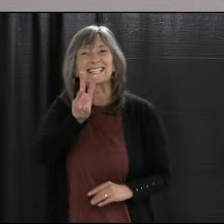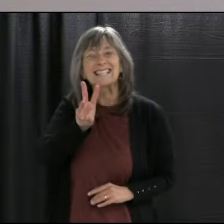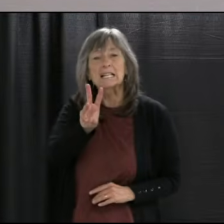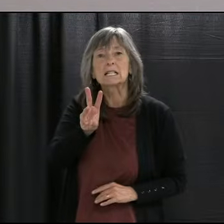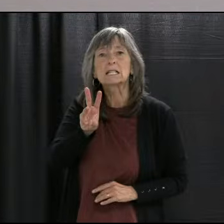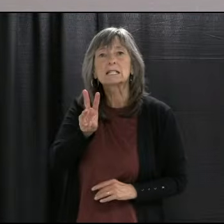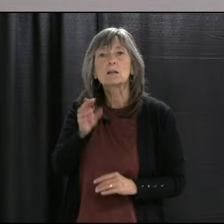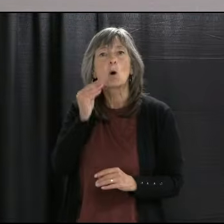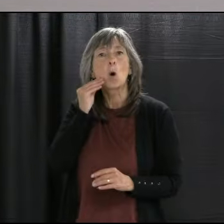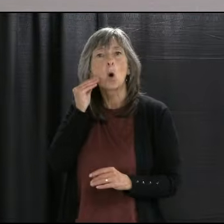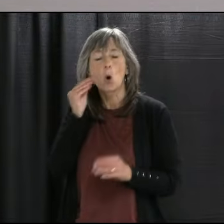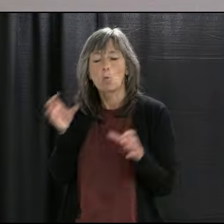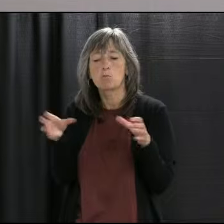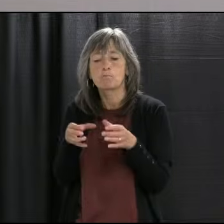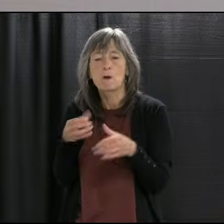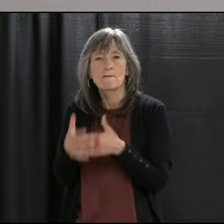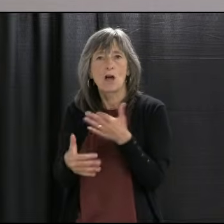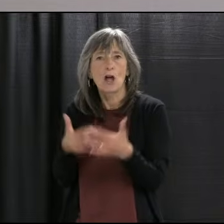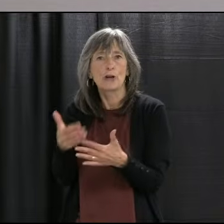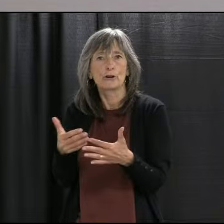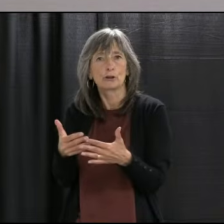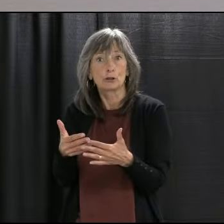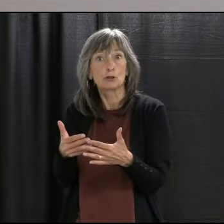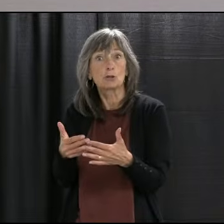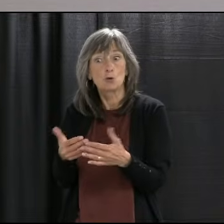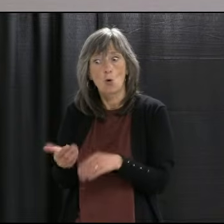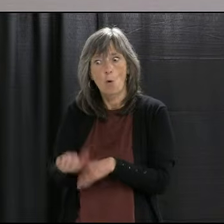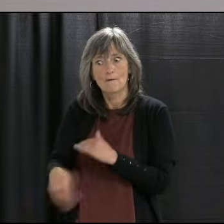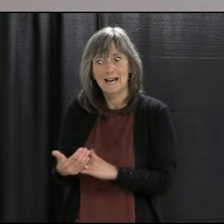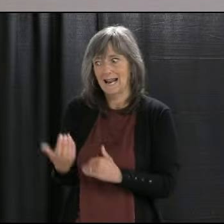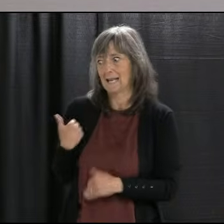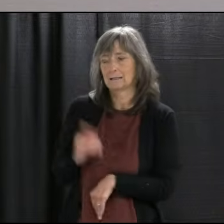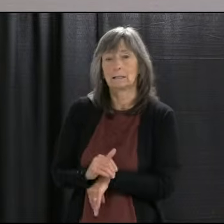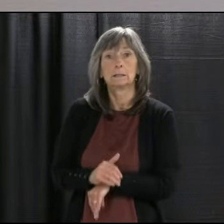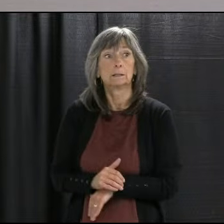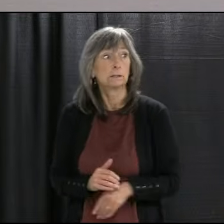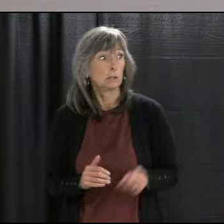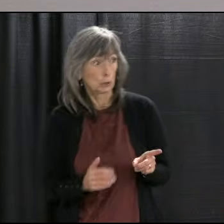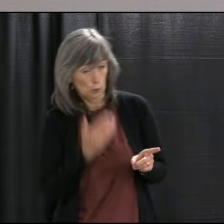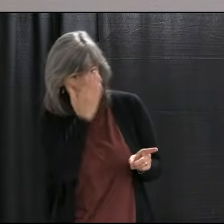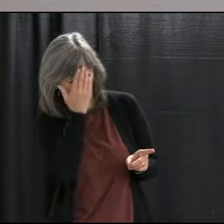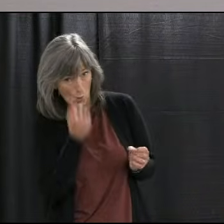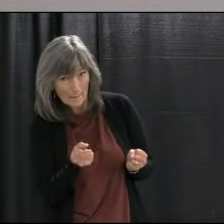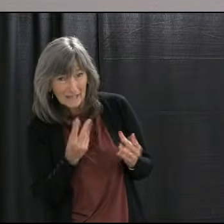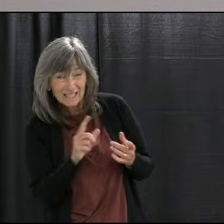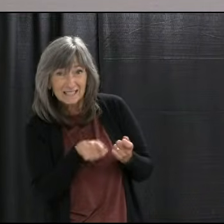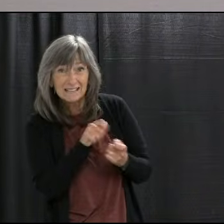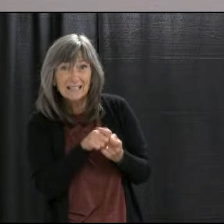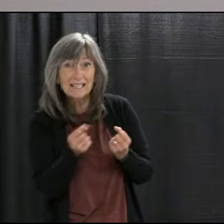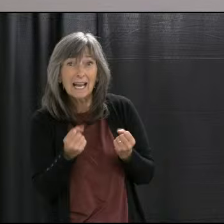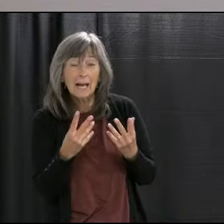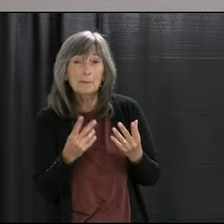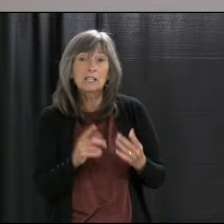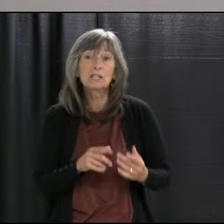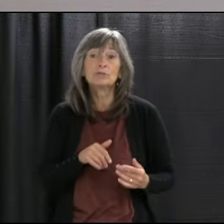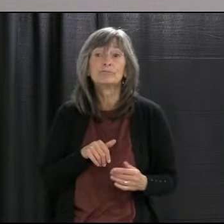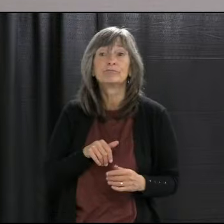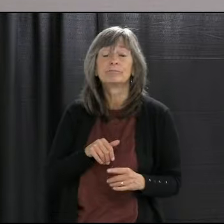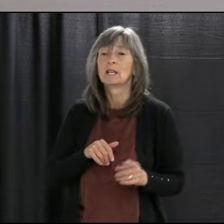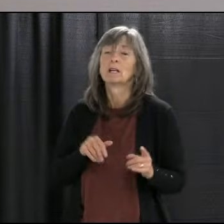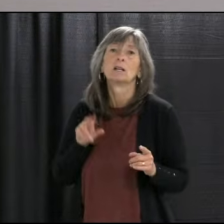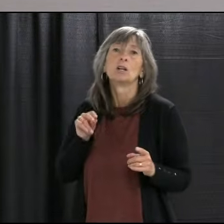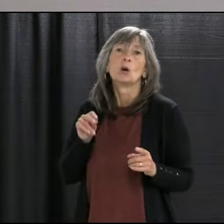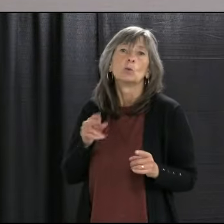called to. Do we know how many fires were intentionally set? Like the calls that you've been getting, just to get a sense. No, I think we're